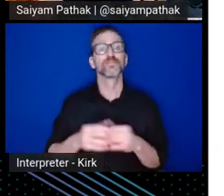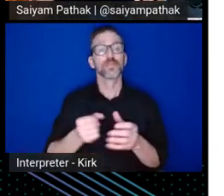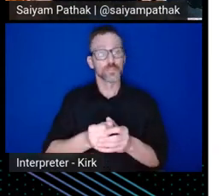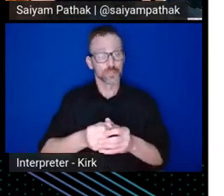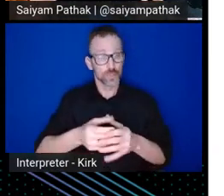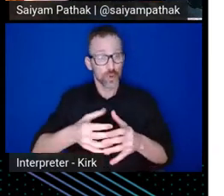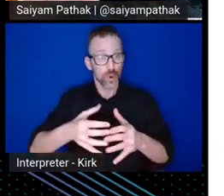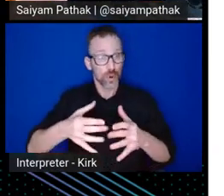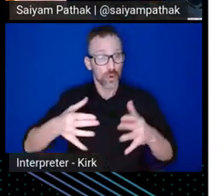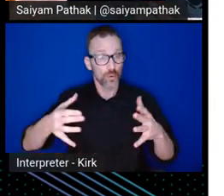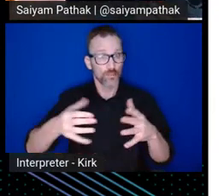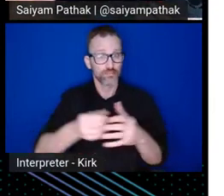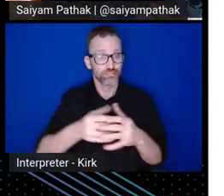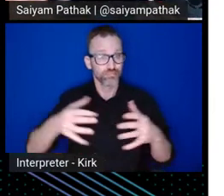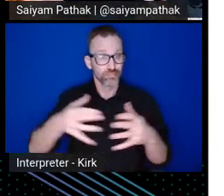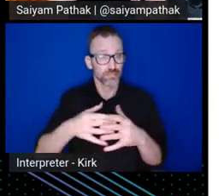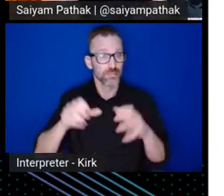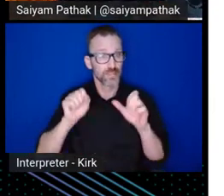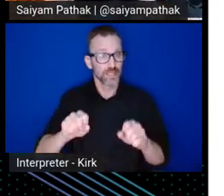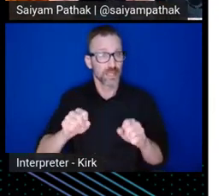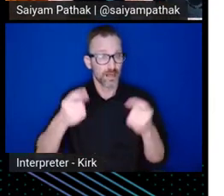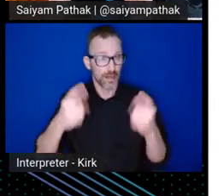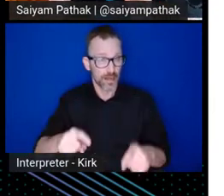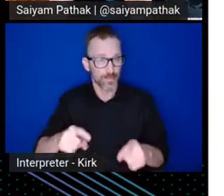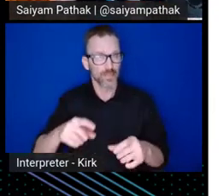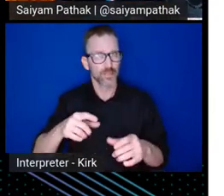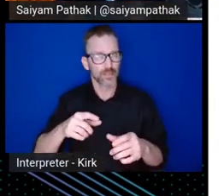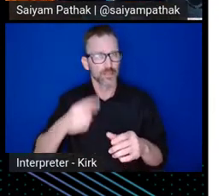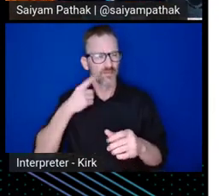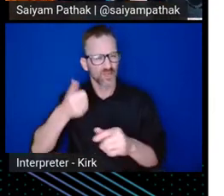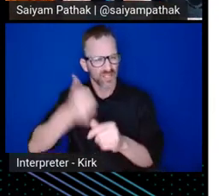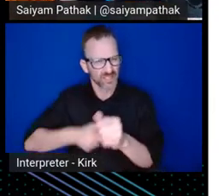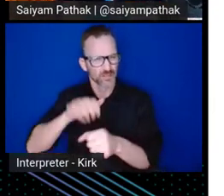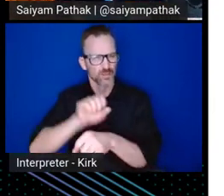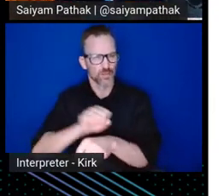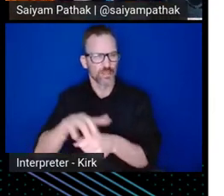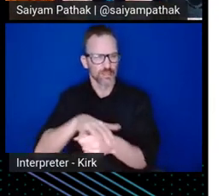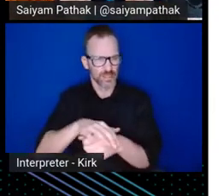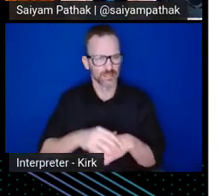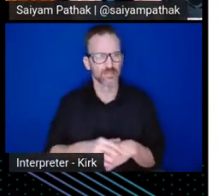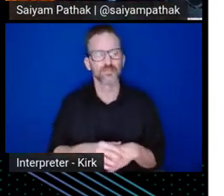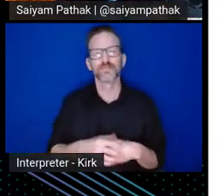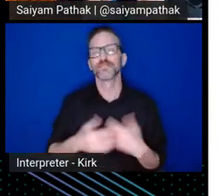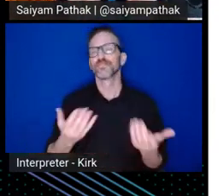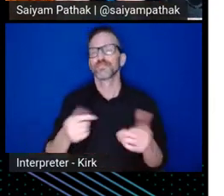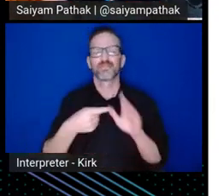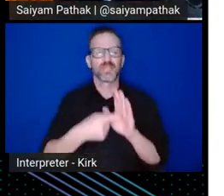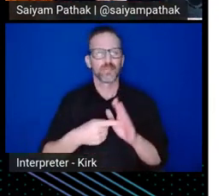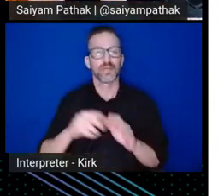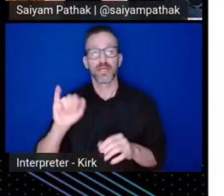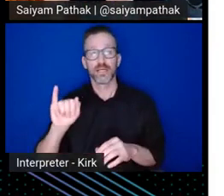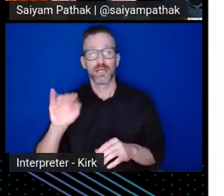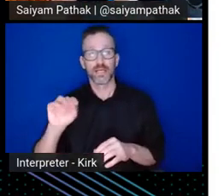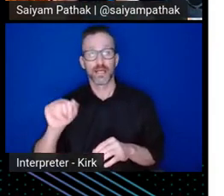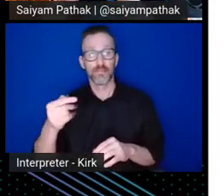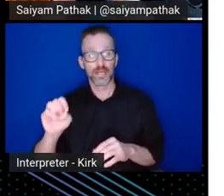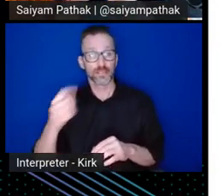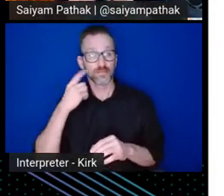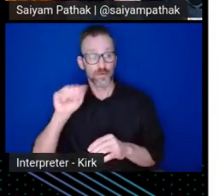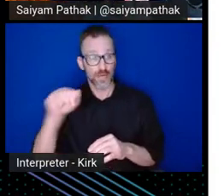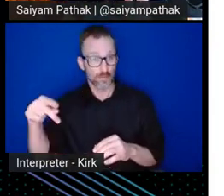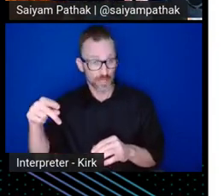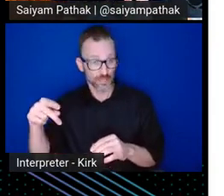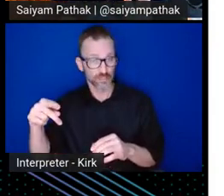done workspace wise. For example, you can have a different version of image for an application